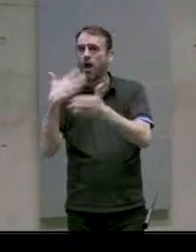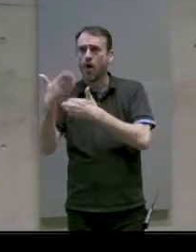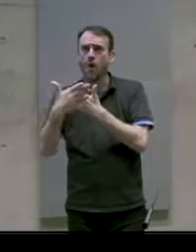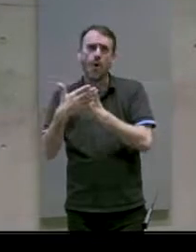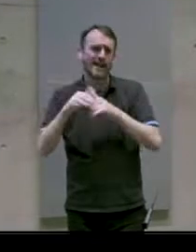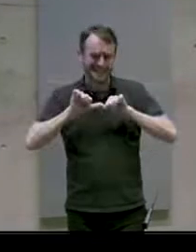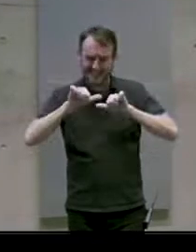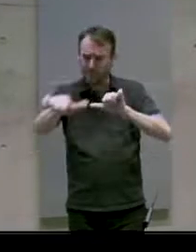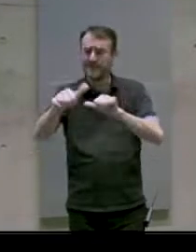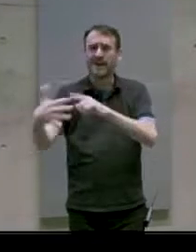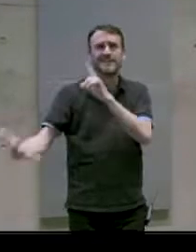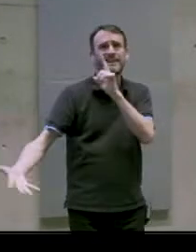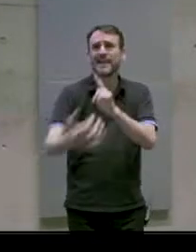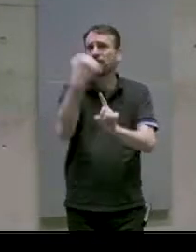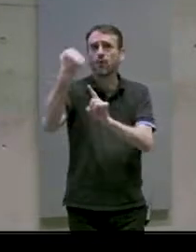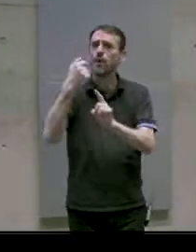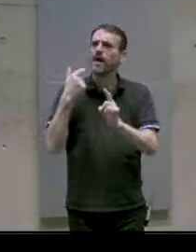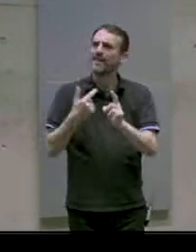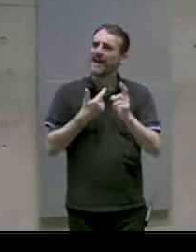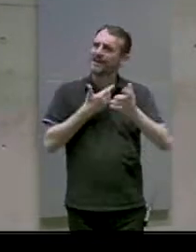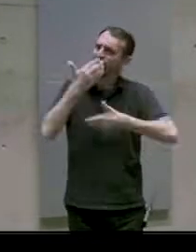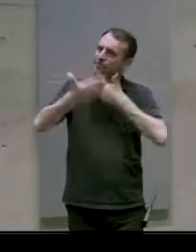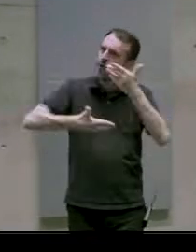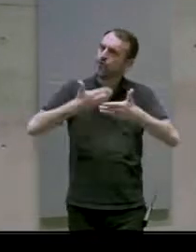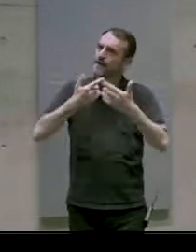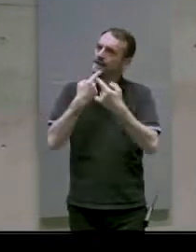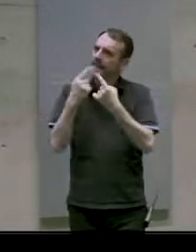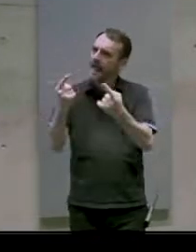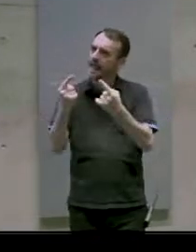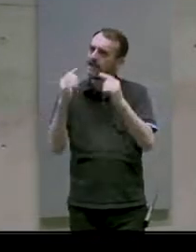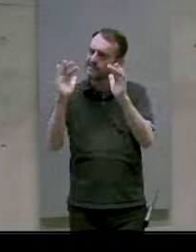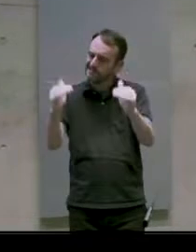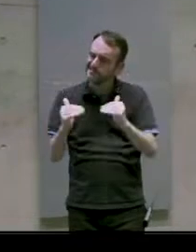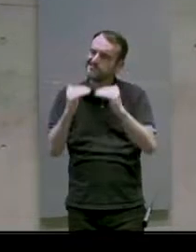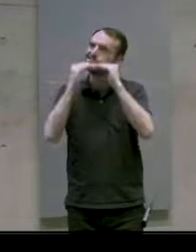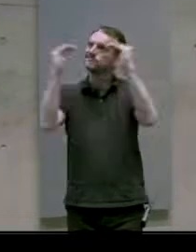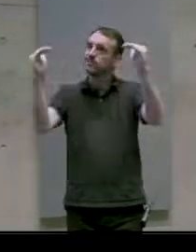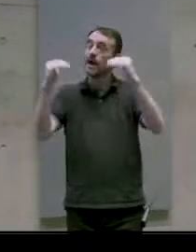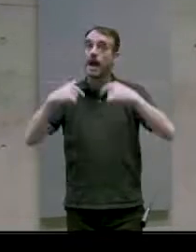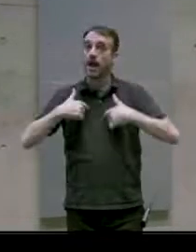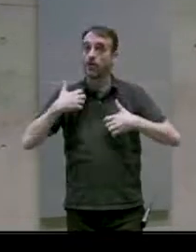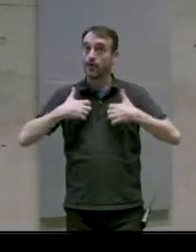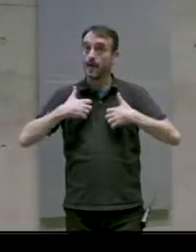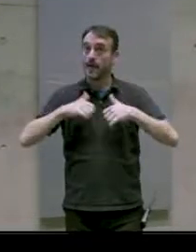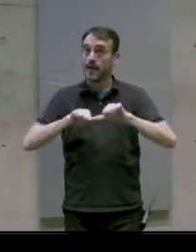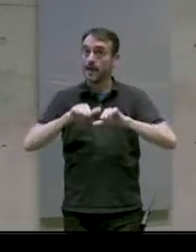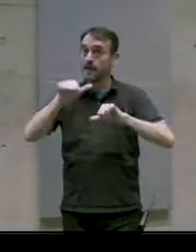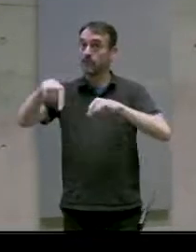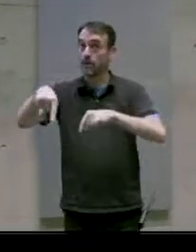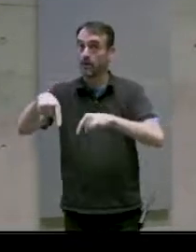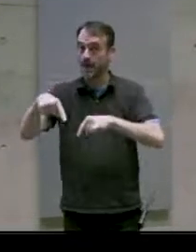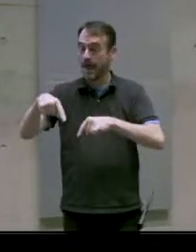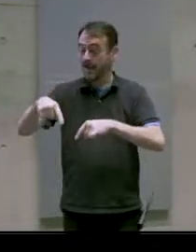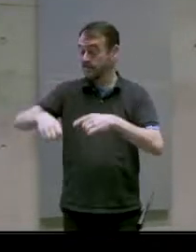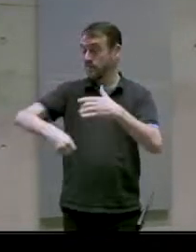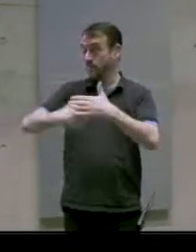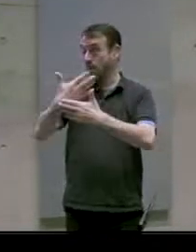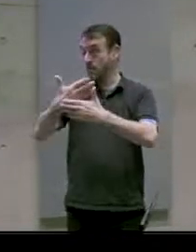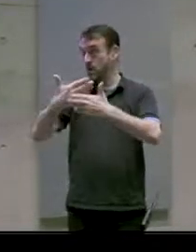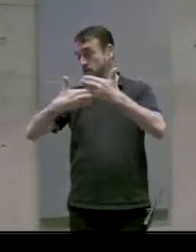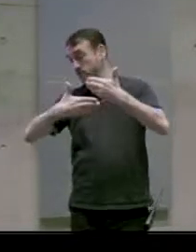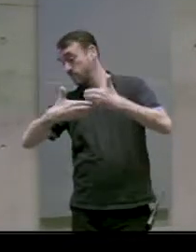series that took this storytelling to the next level, and looking forward to the next one, which has been in development for a little while now.